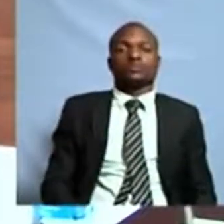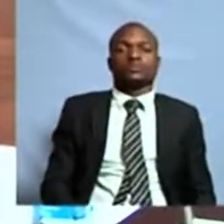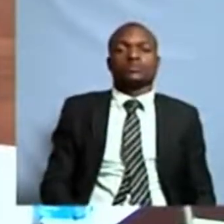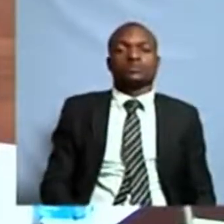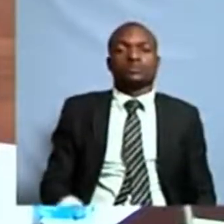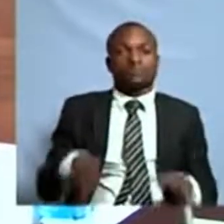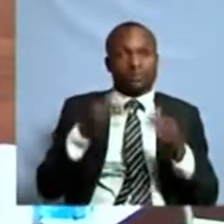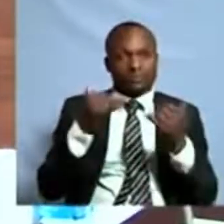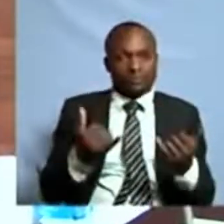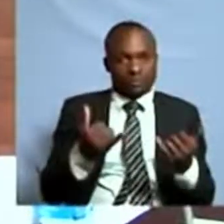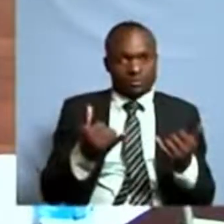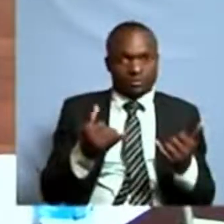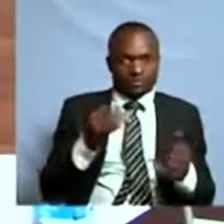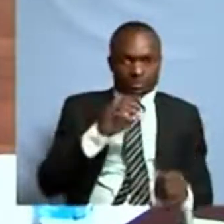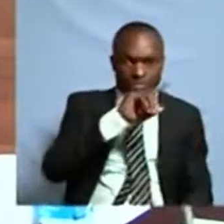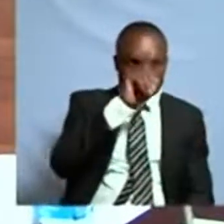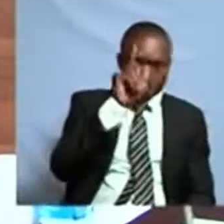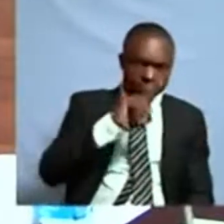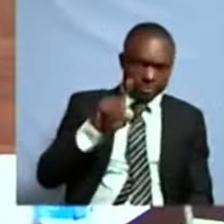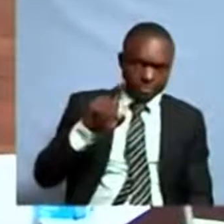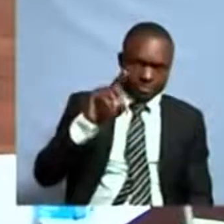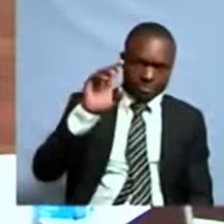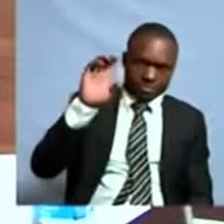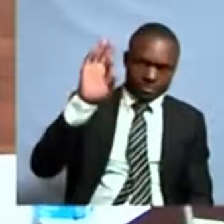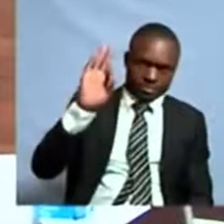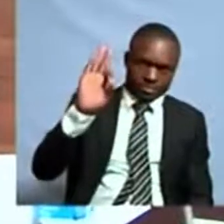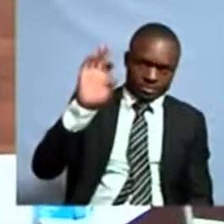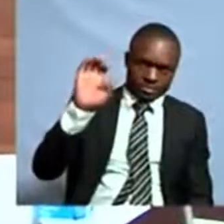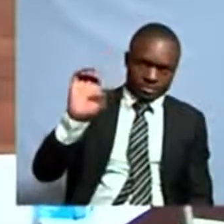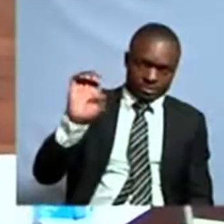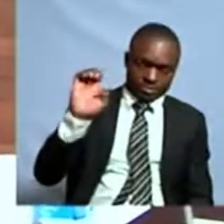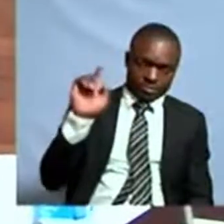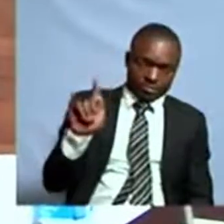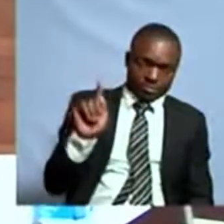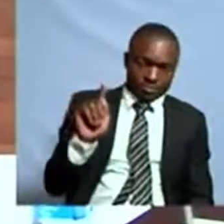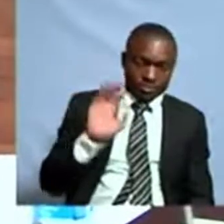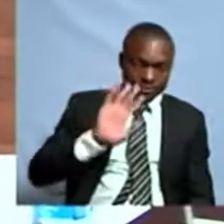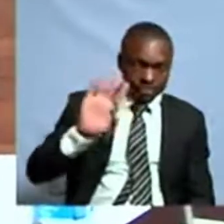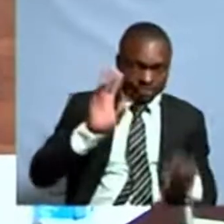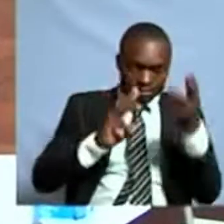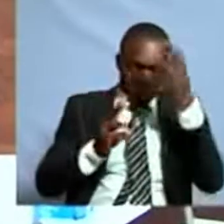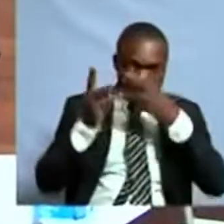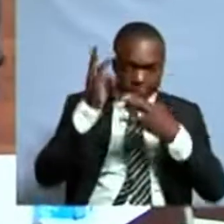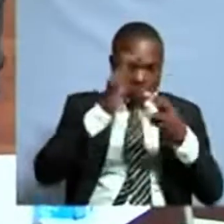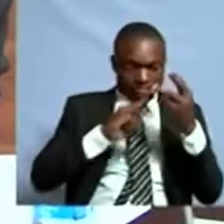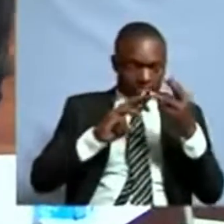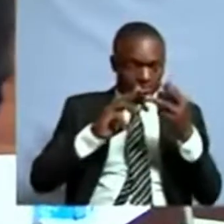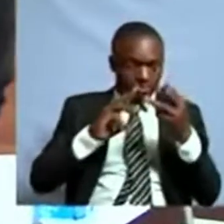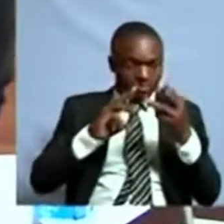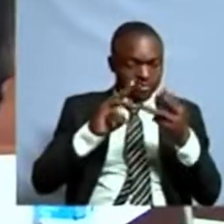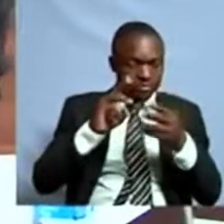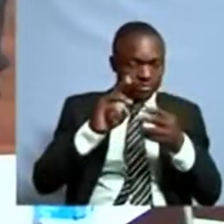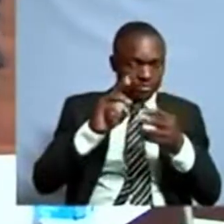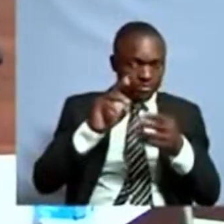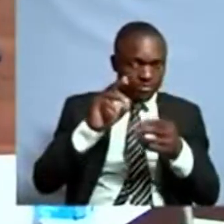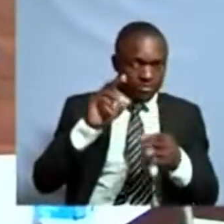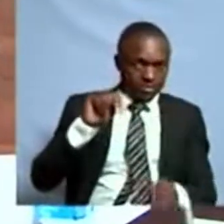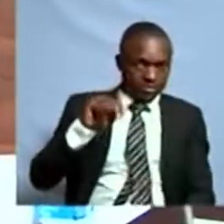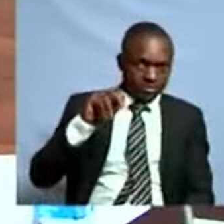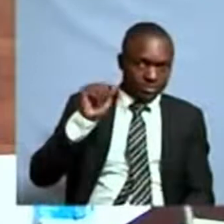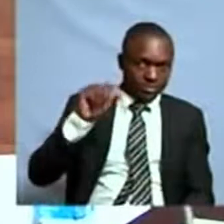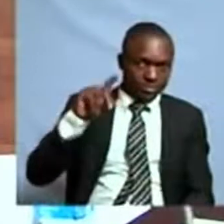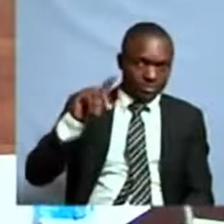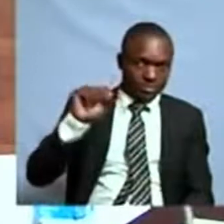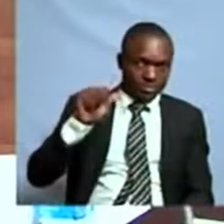Now, as Zambia Federation of Employers, obviously your worry is that the scheme has to remain financially sound